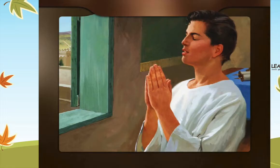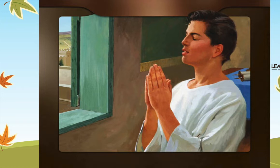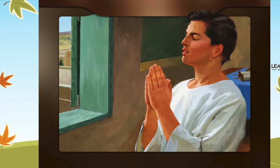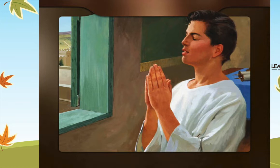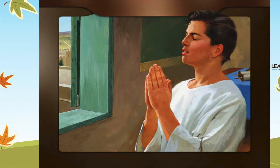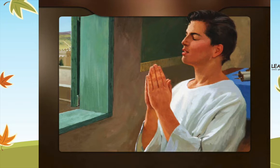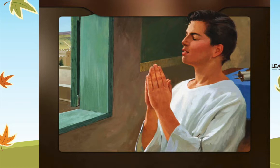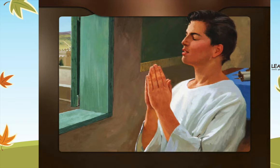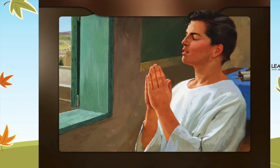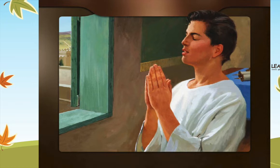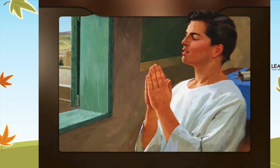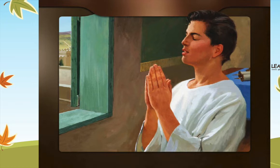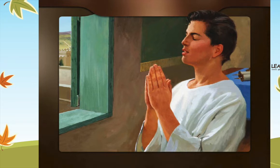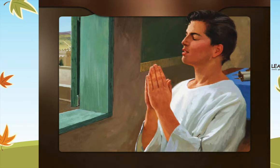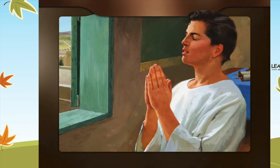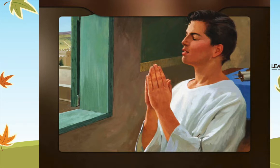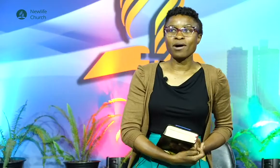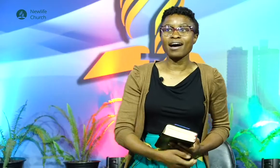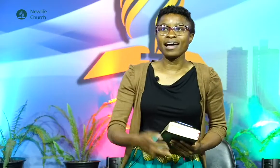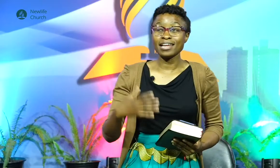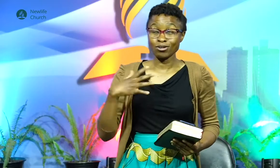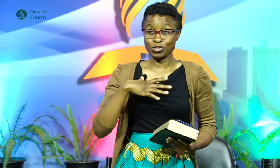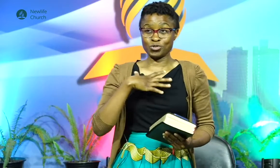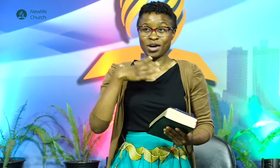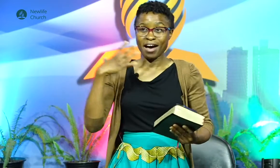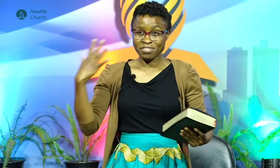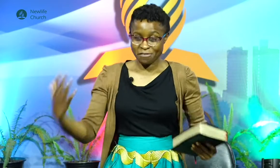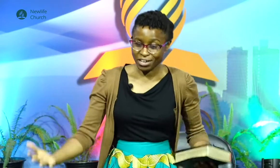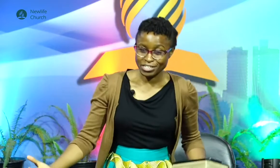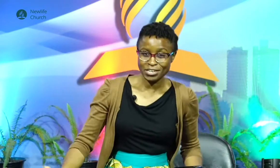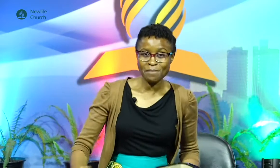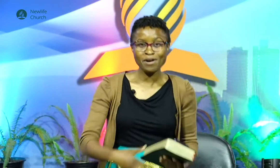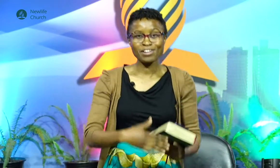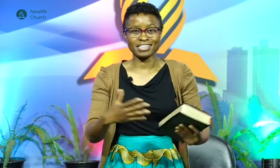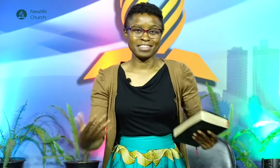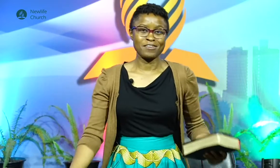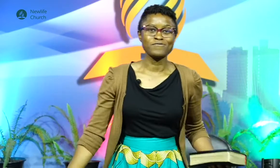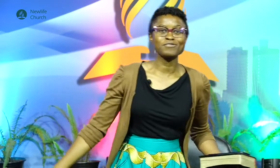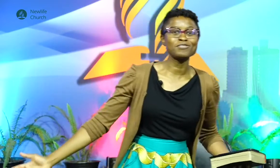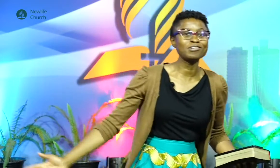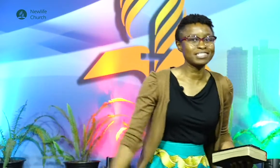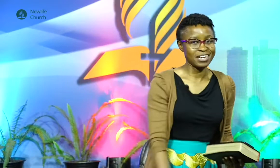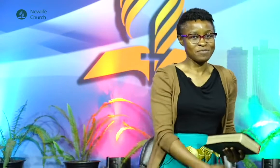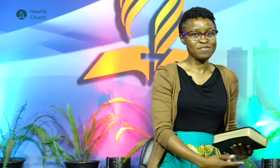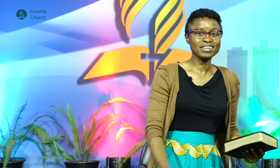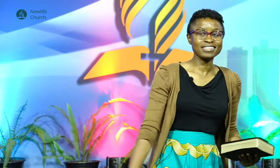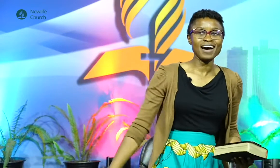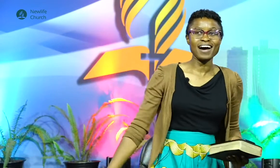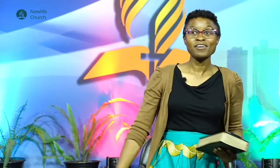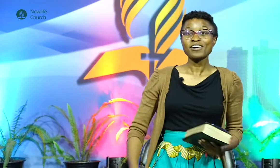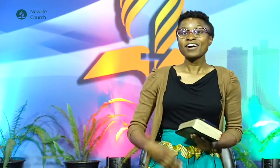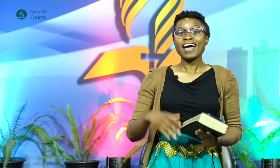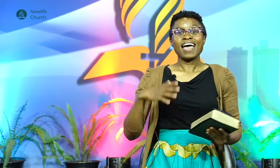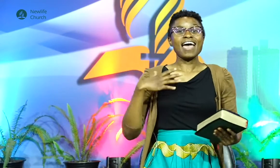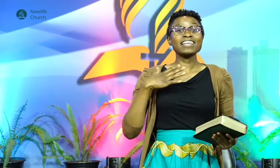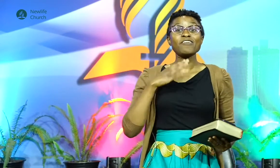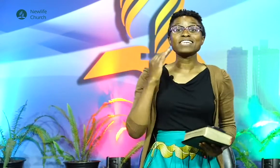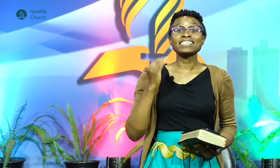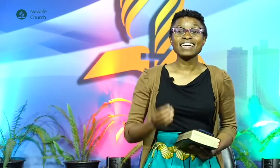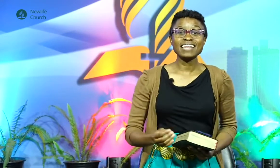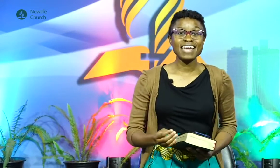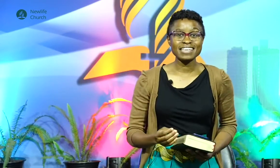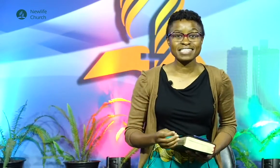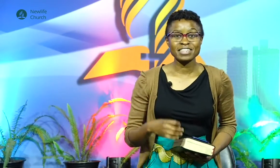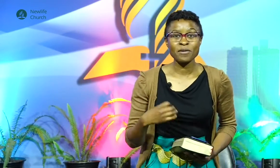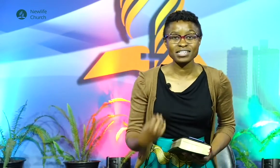captain agreed. So they were allowed to have their vegetables and their fruits and water. And